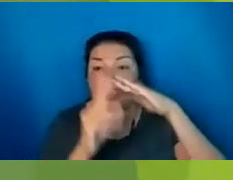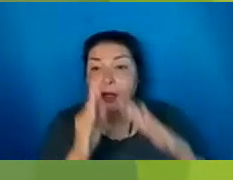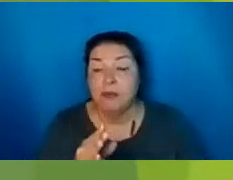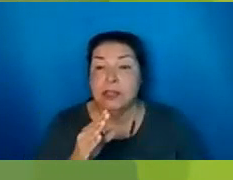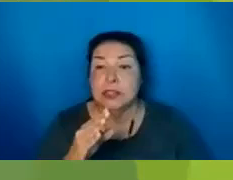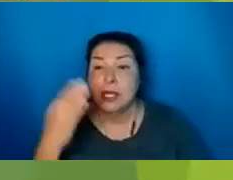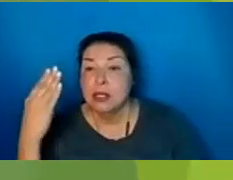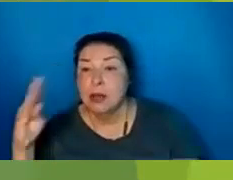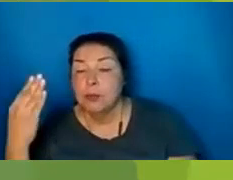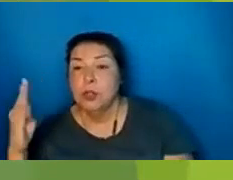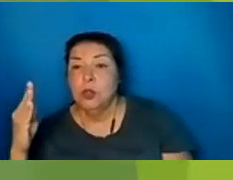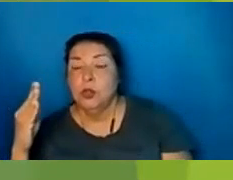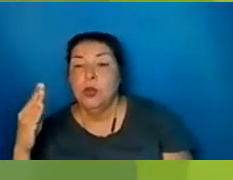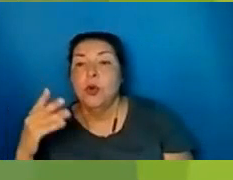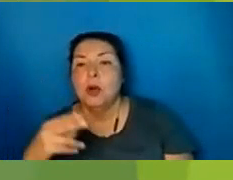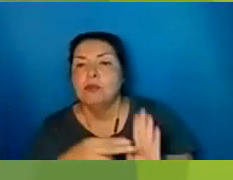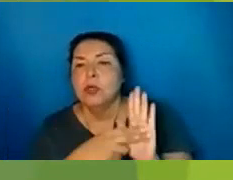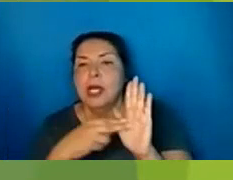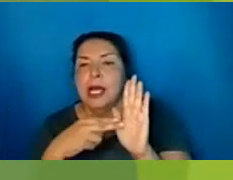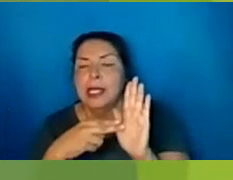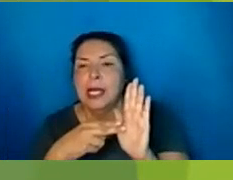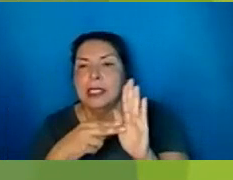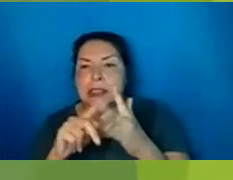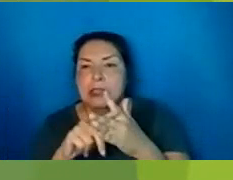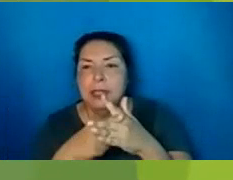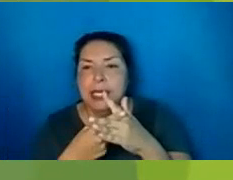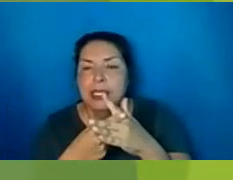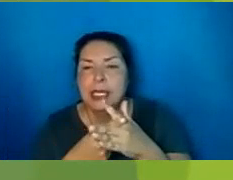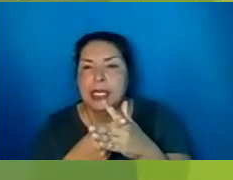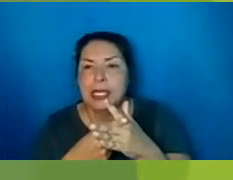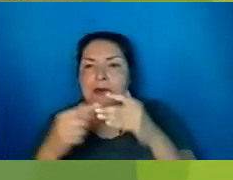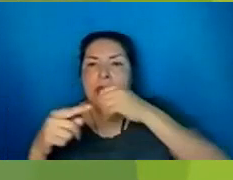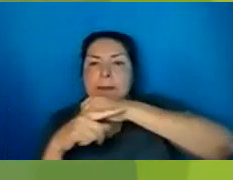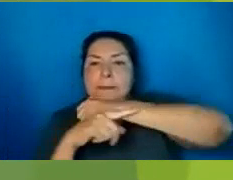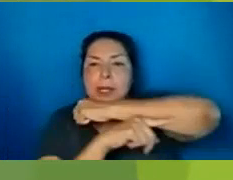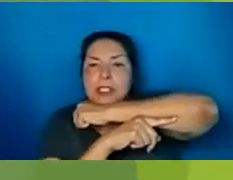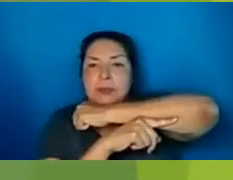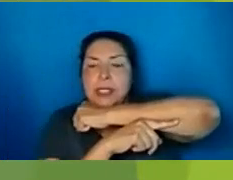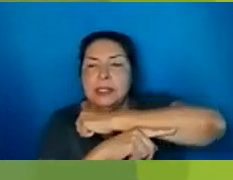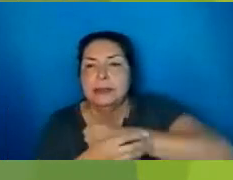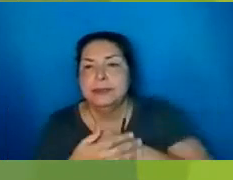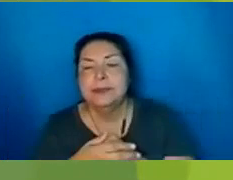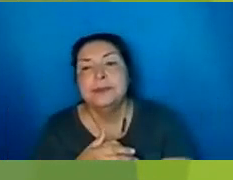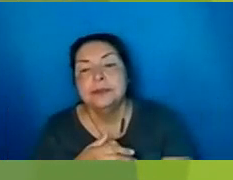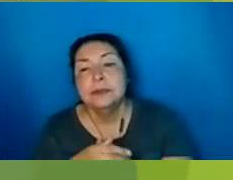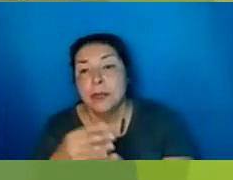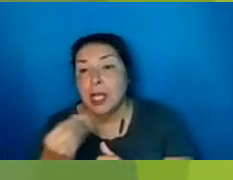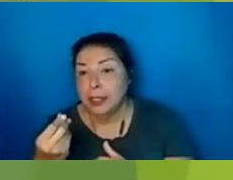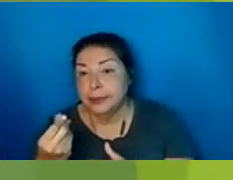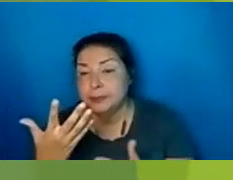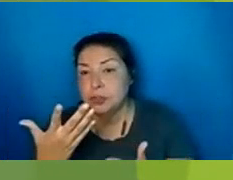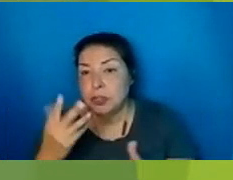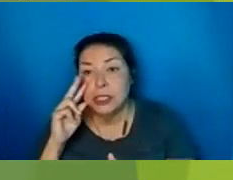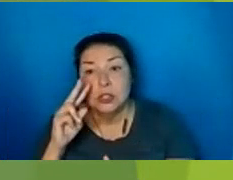blue highlights the beginning of the penalty phase, if you will. And let's sort of take a